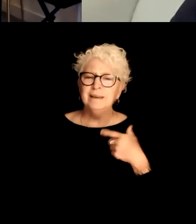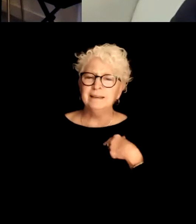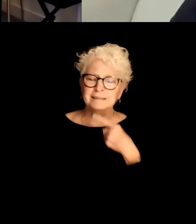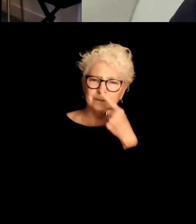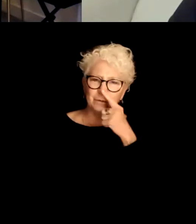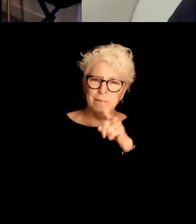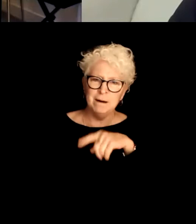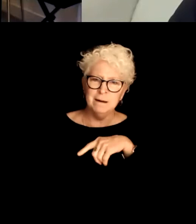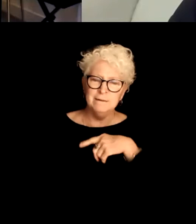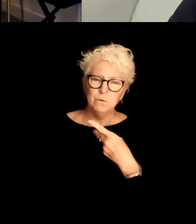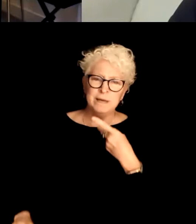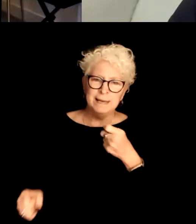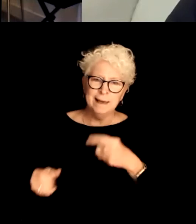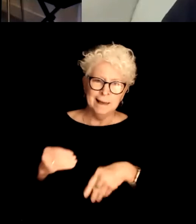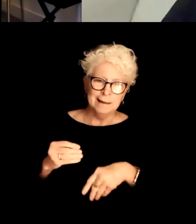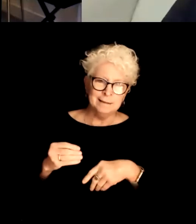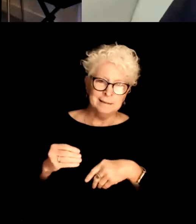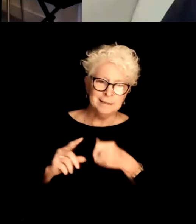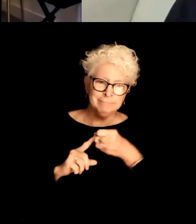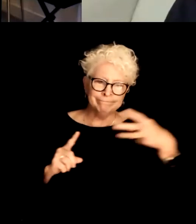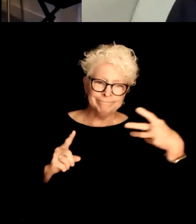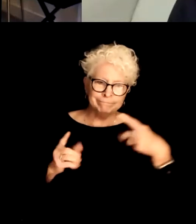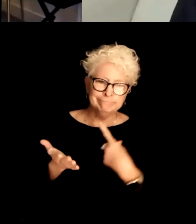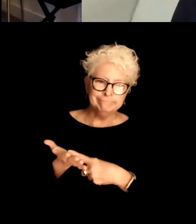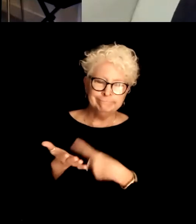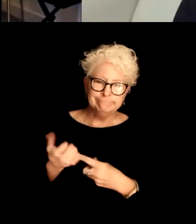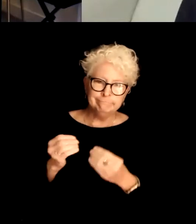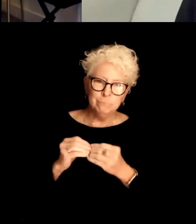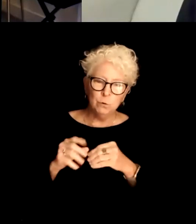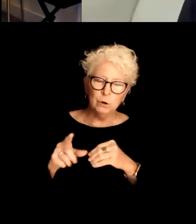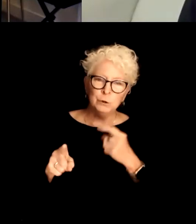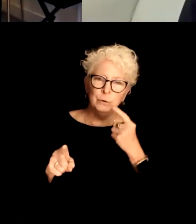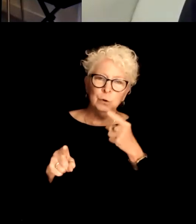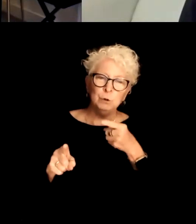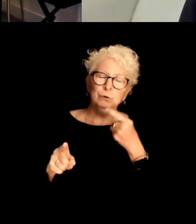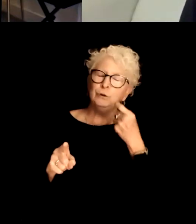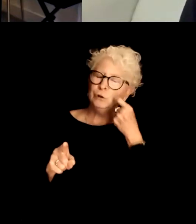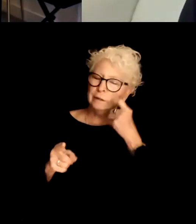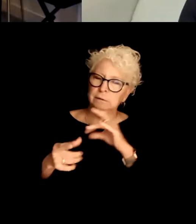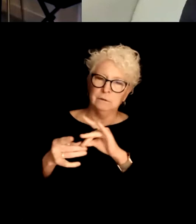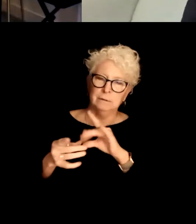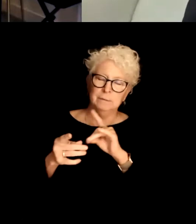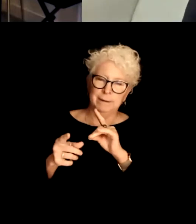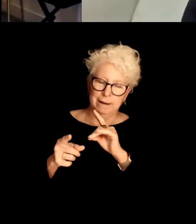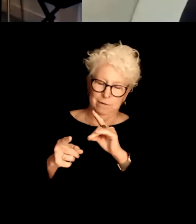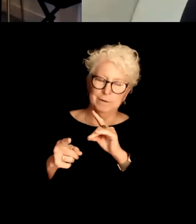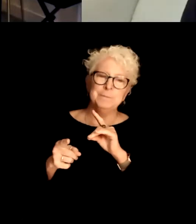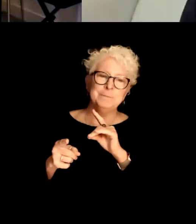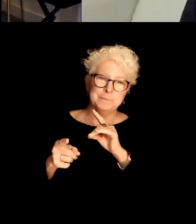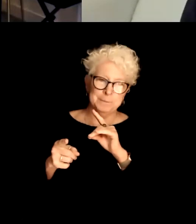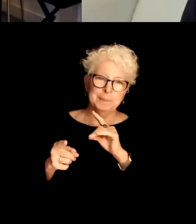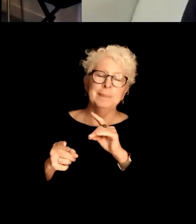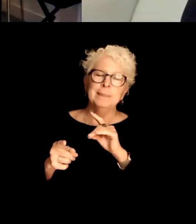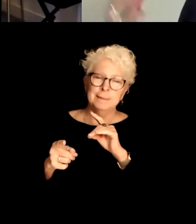about. The first is just picking up right where you left off, which is, I know that in some of the